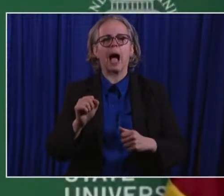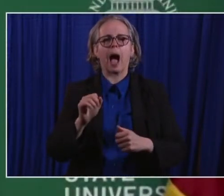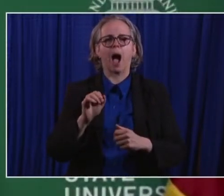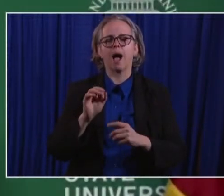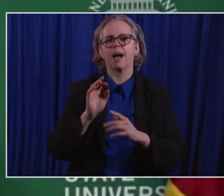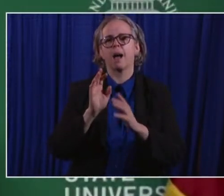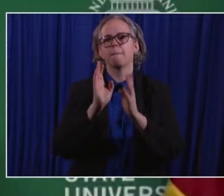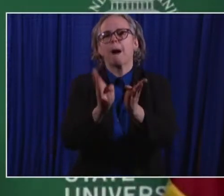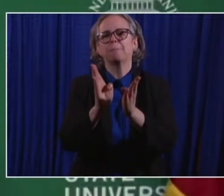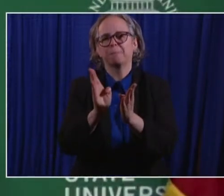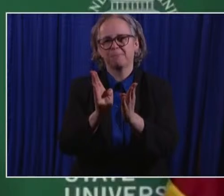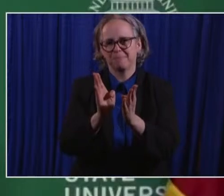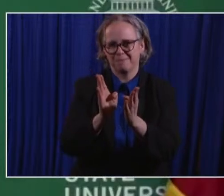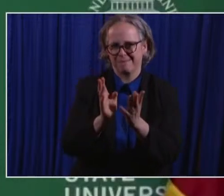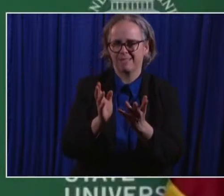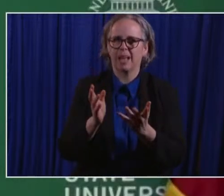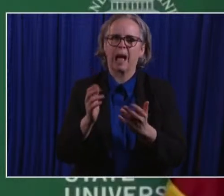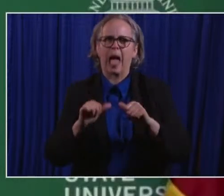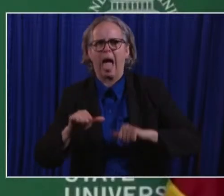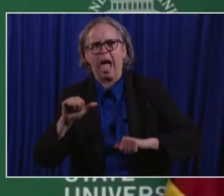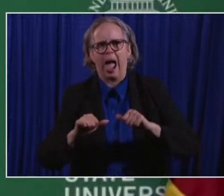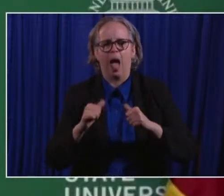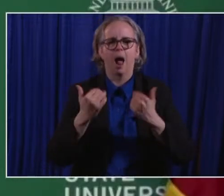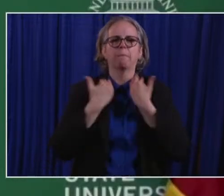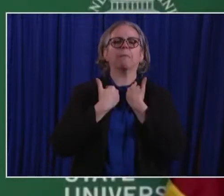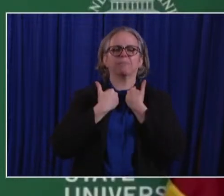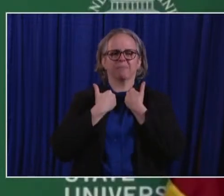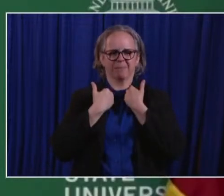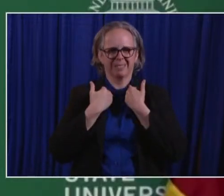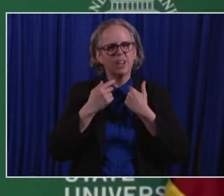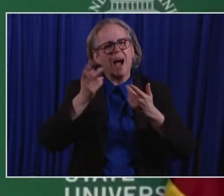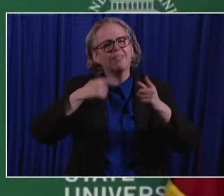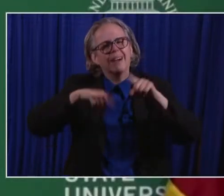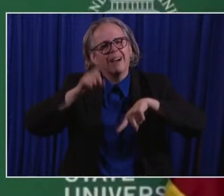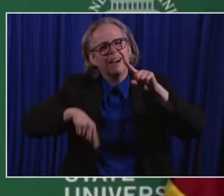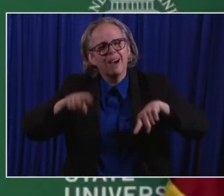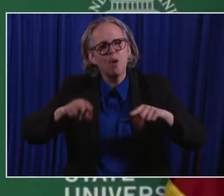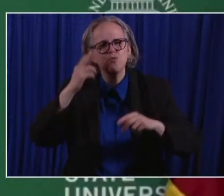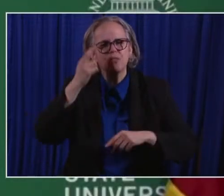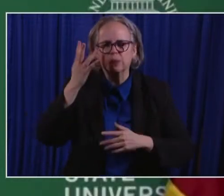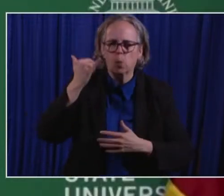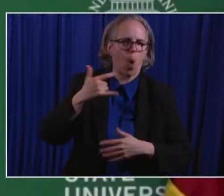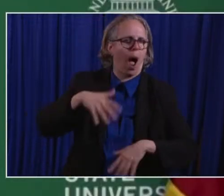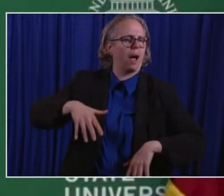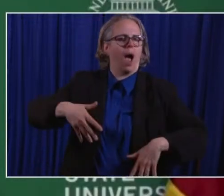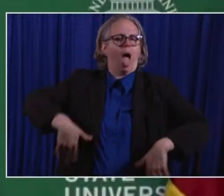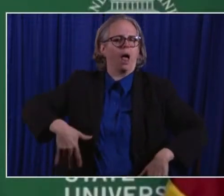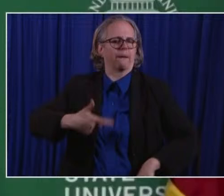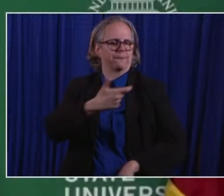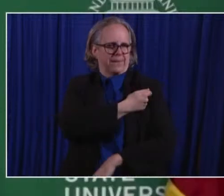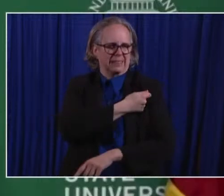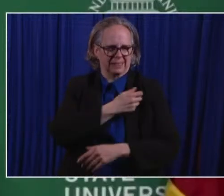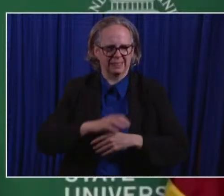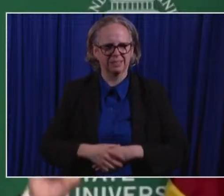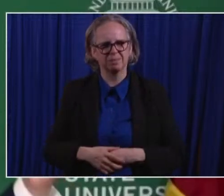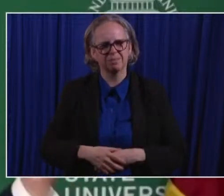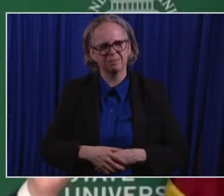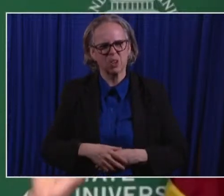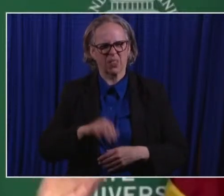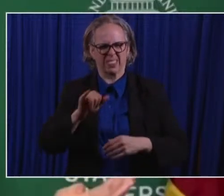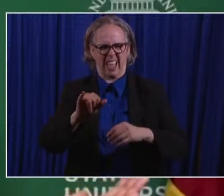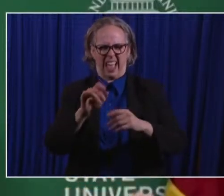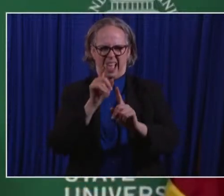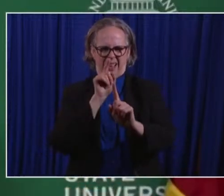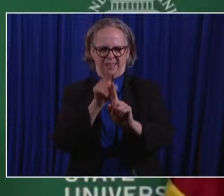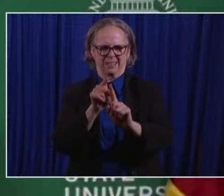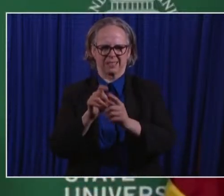haven't got it yet. Maybe have some hesitancy, not really sure what it's really going to, take to get them across. And Fran and I were talking